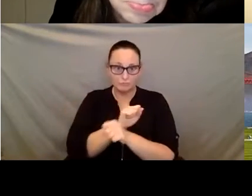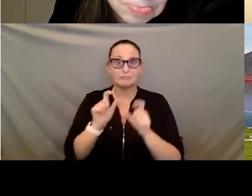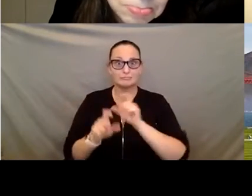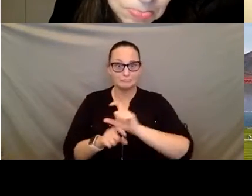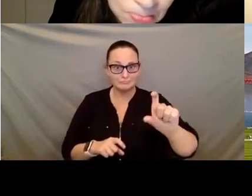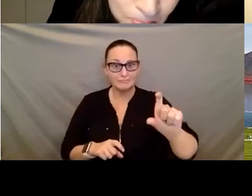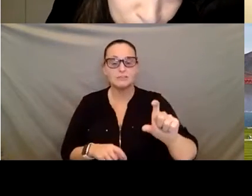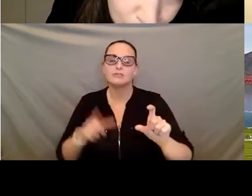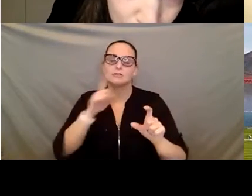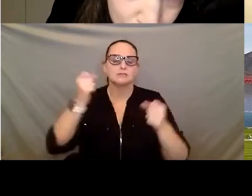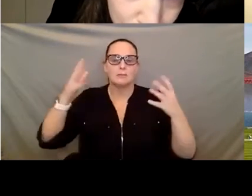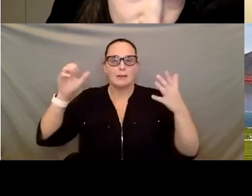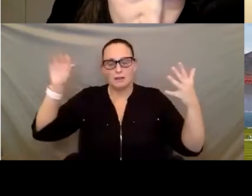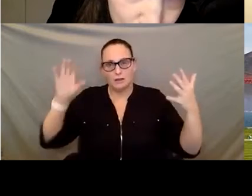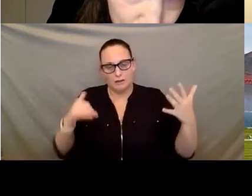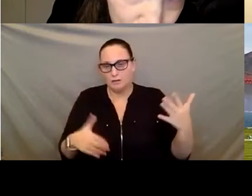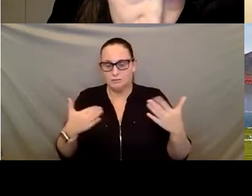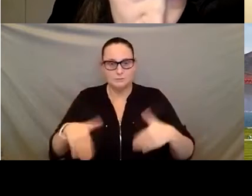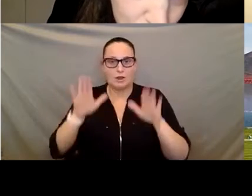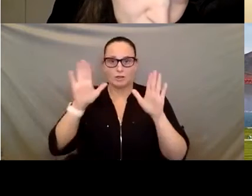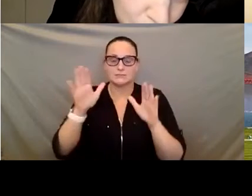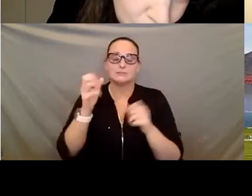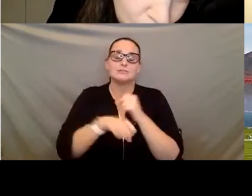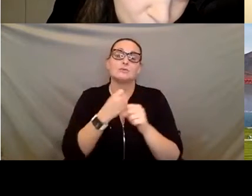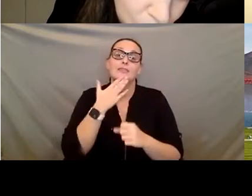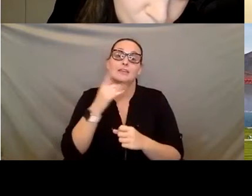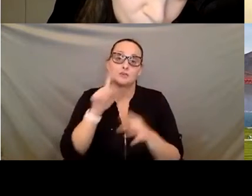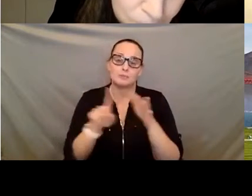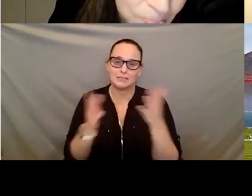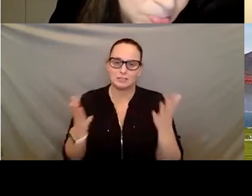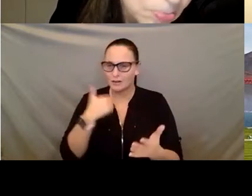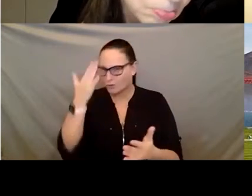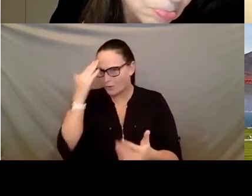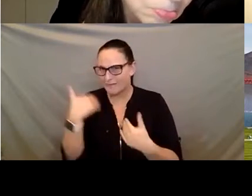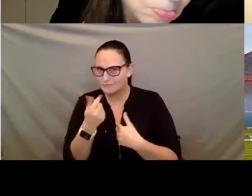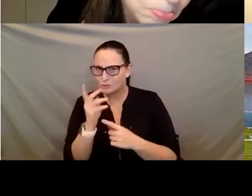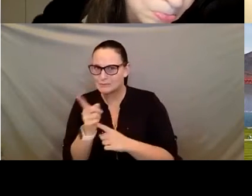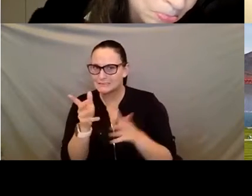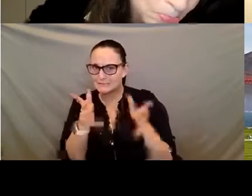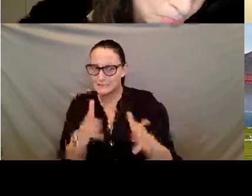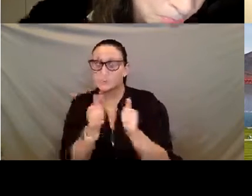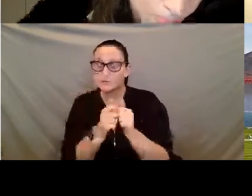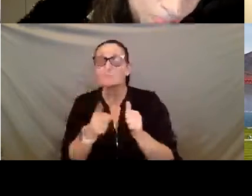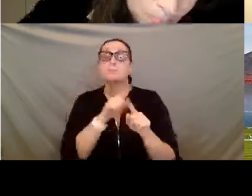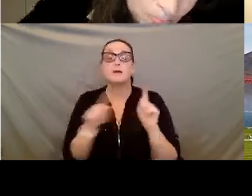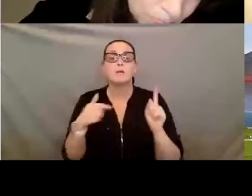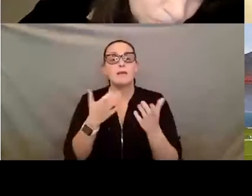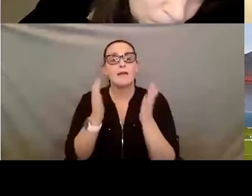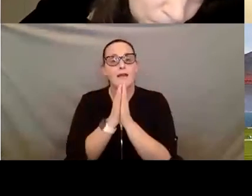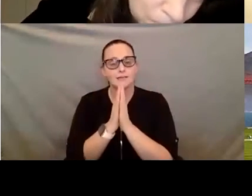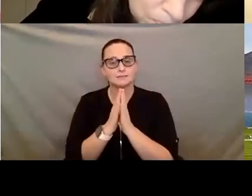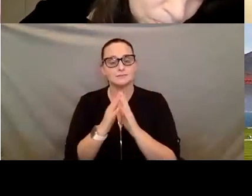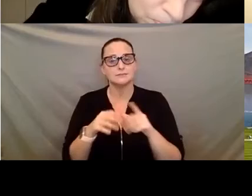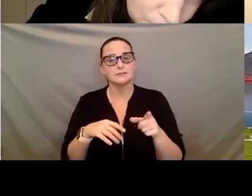there's just so many to list. It's been an incredible year. So thank you for being here with us. I know we have you for a few more minutes. I wanted to ask you,